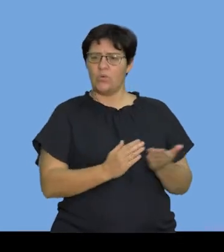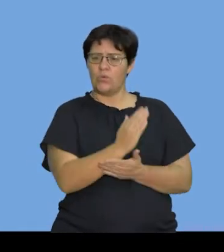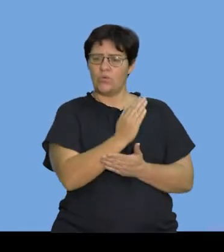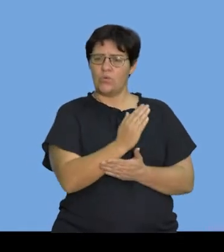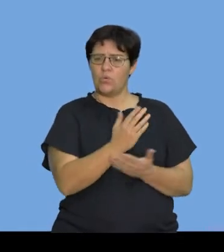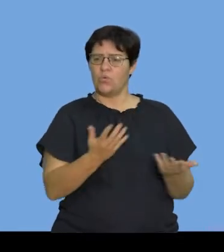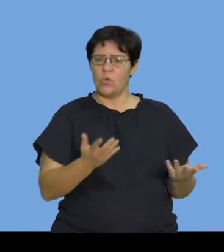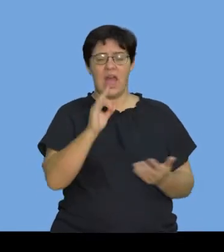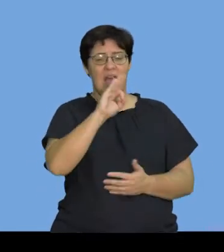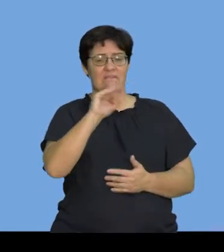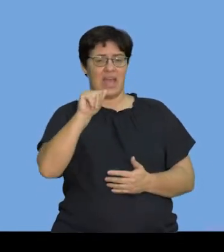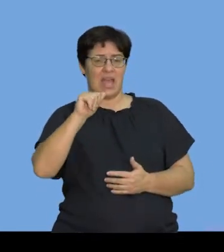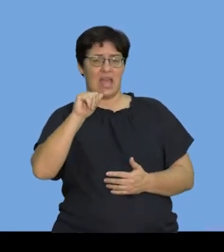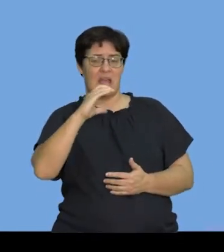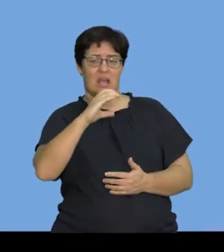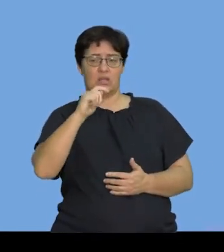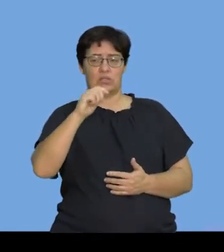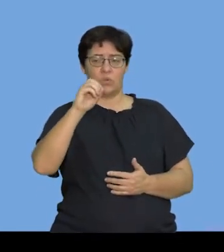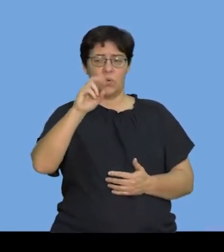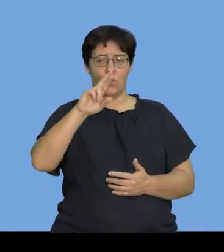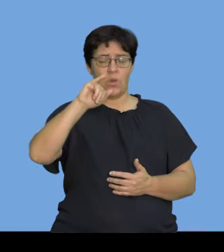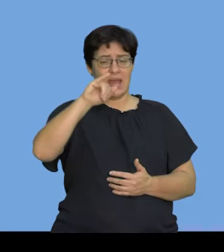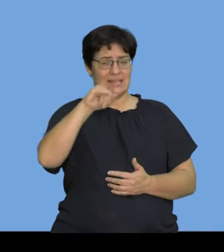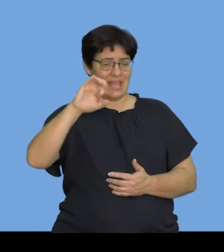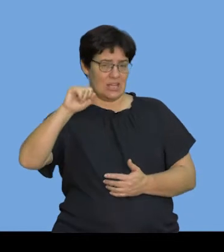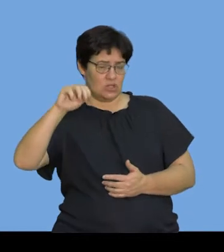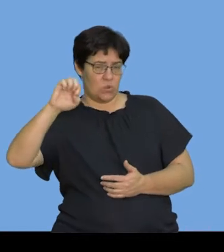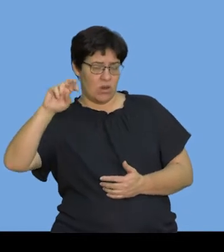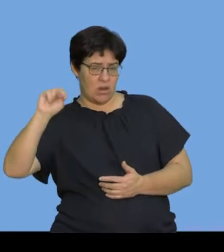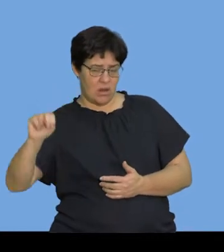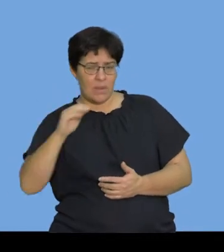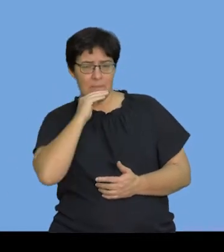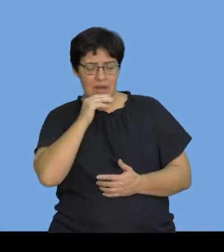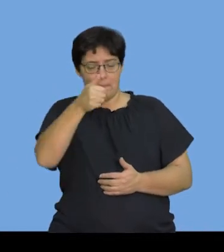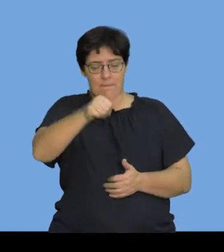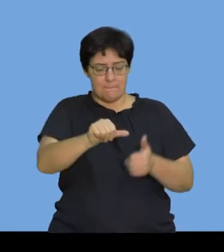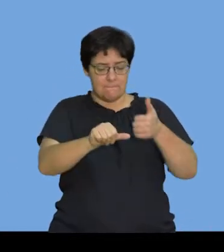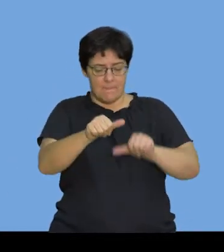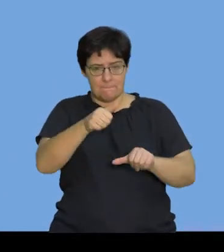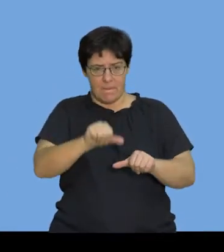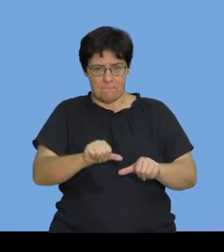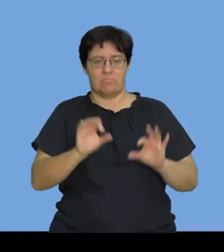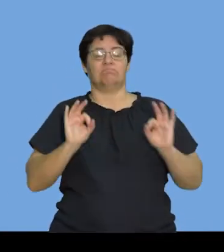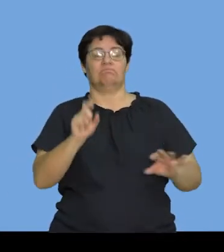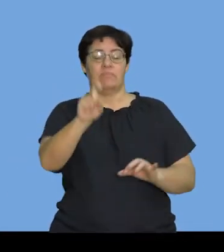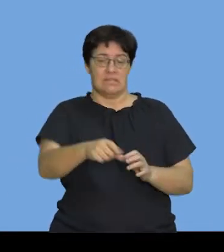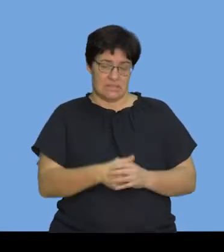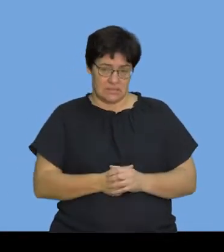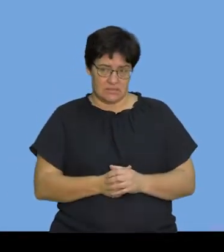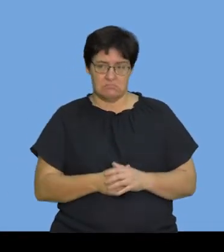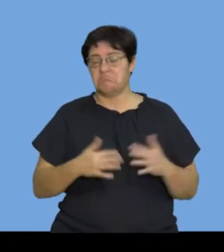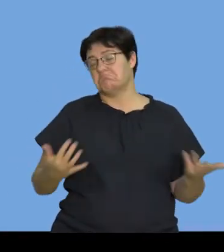one thing that you need to make sure is that the order is correct. So at times I will give it to you, maybe let's say